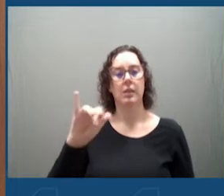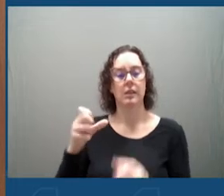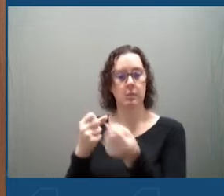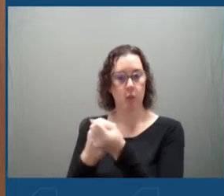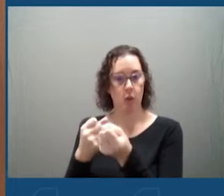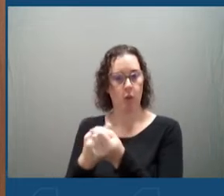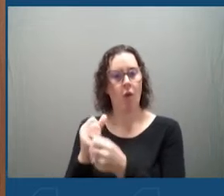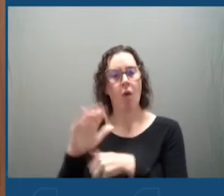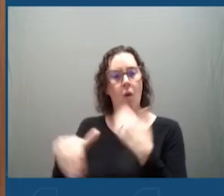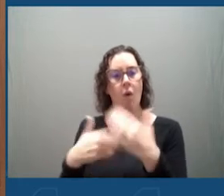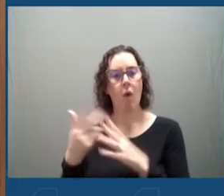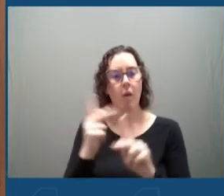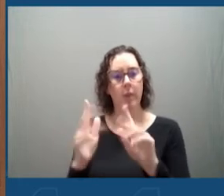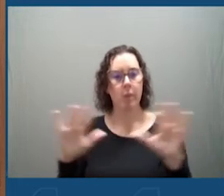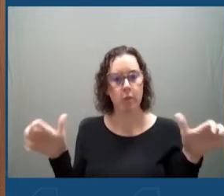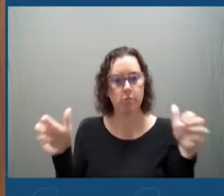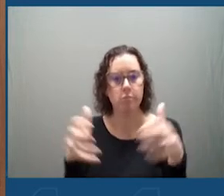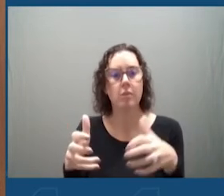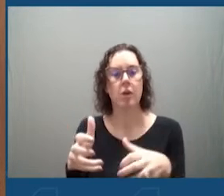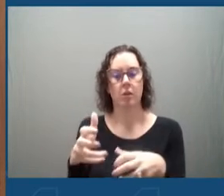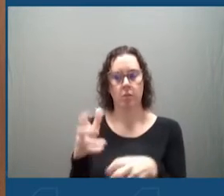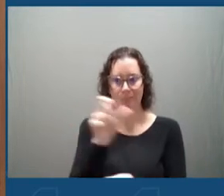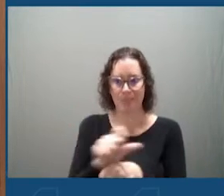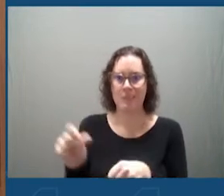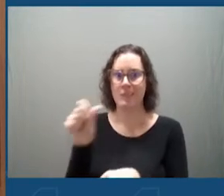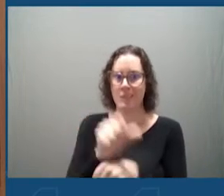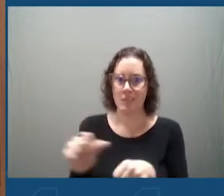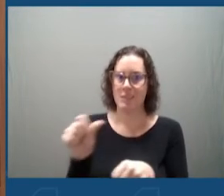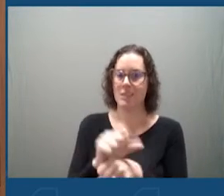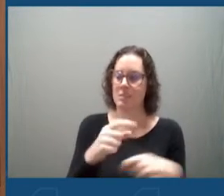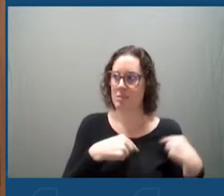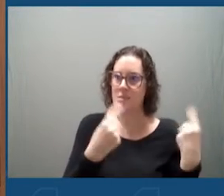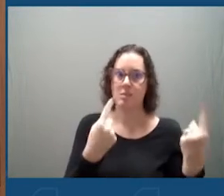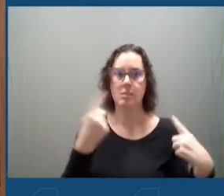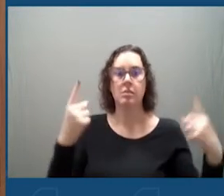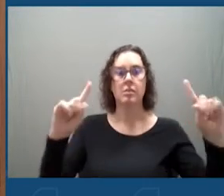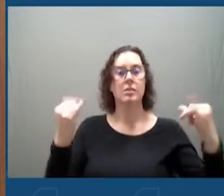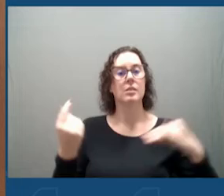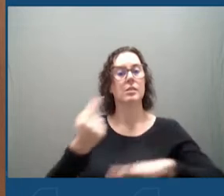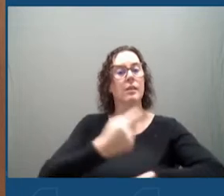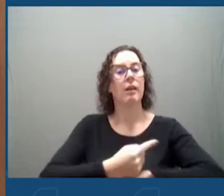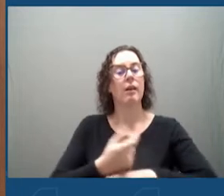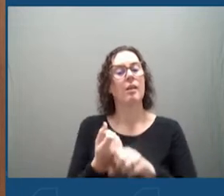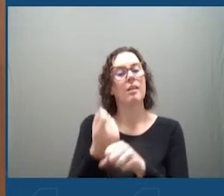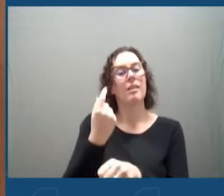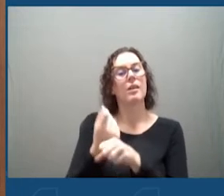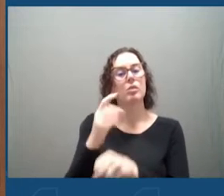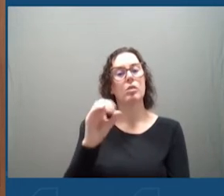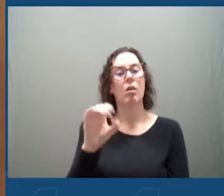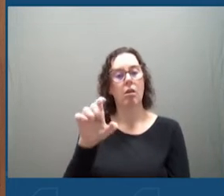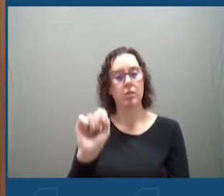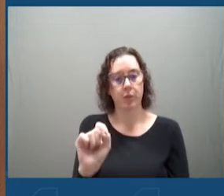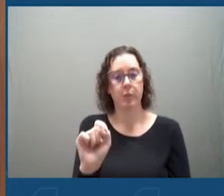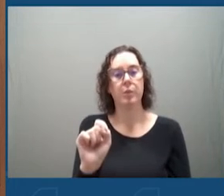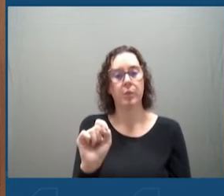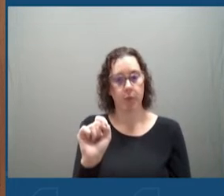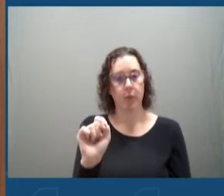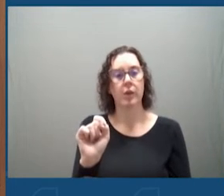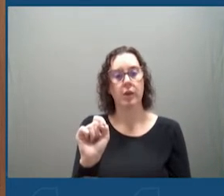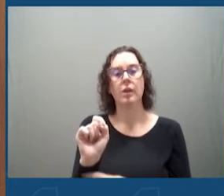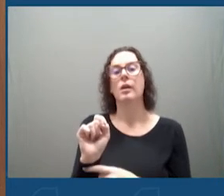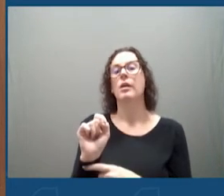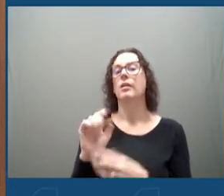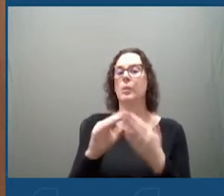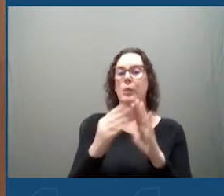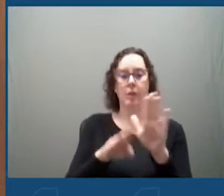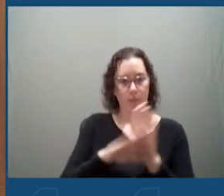get us to this day. Last October, the Senate Committee on Housing, Construction, and Community Development